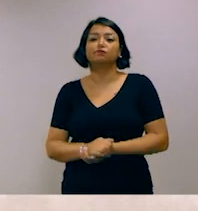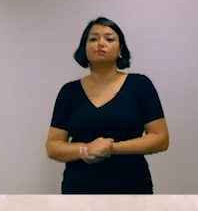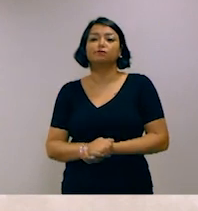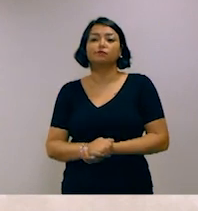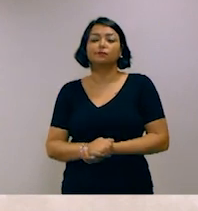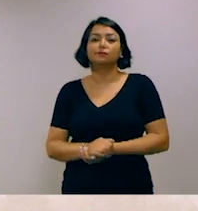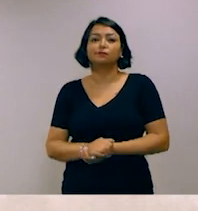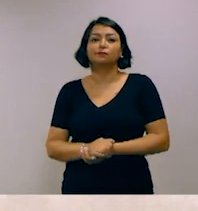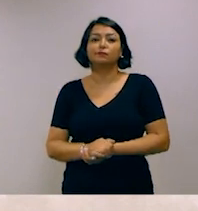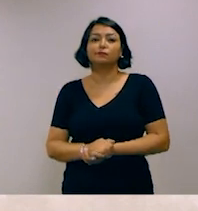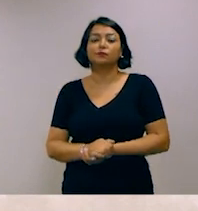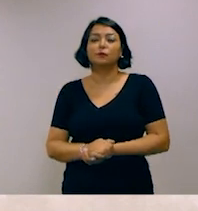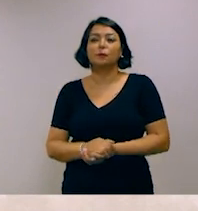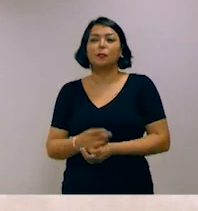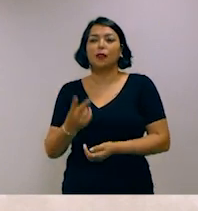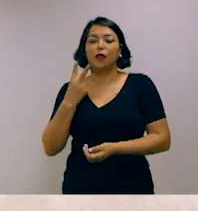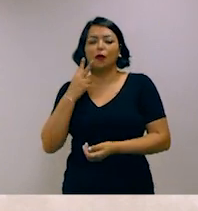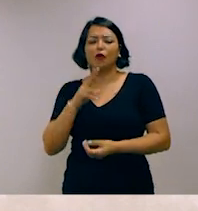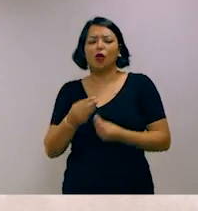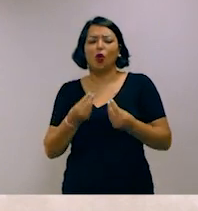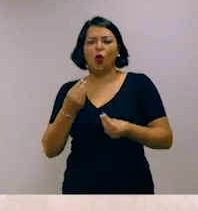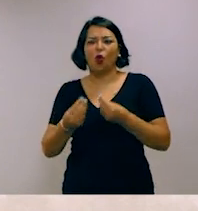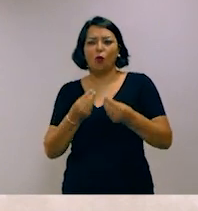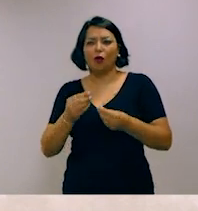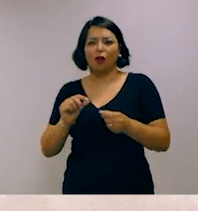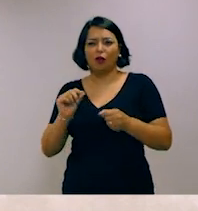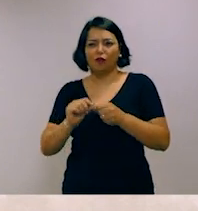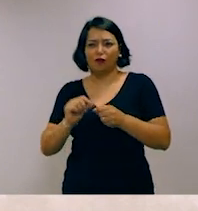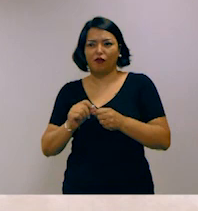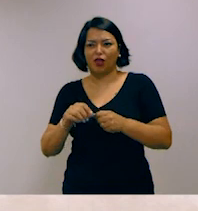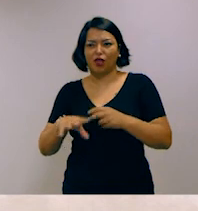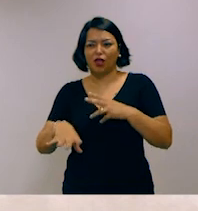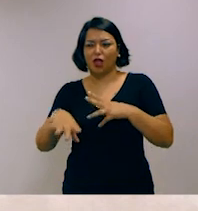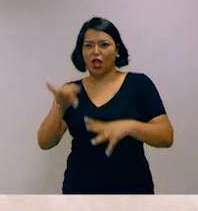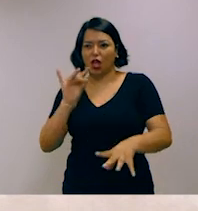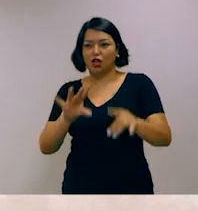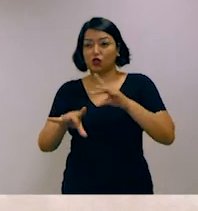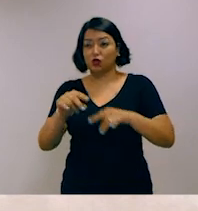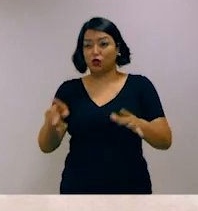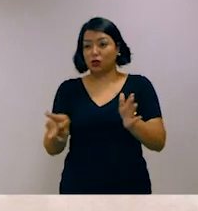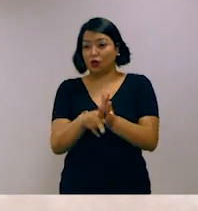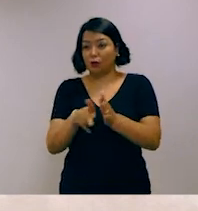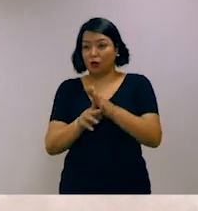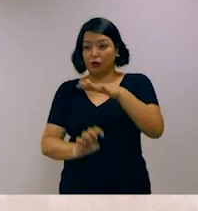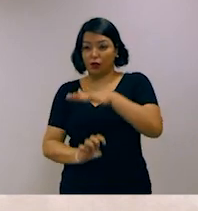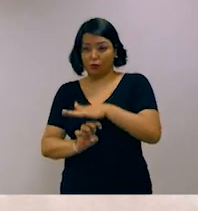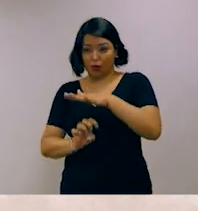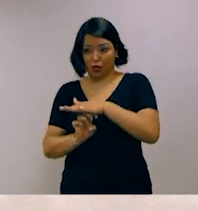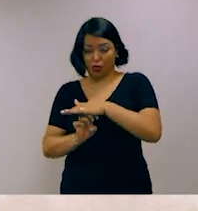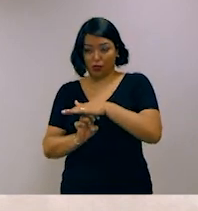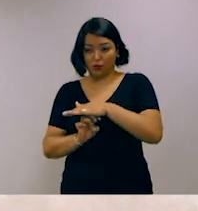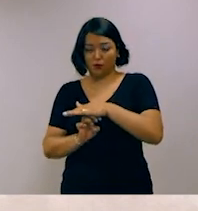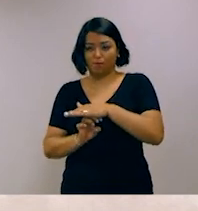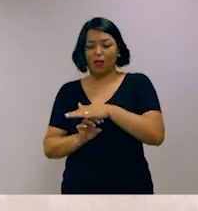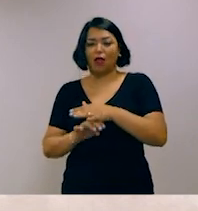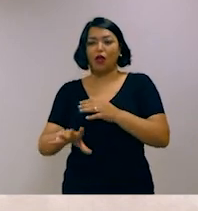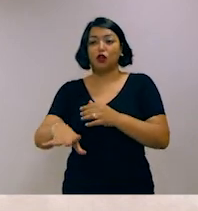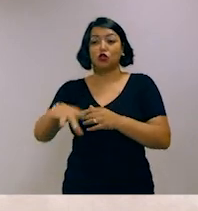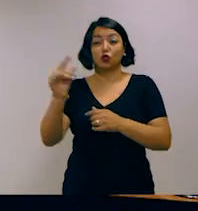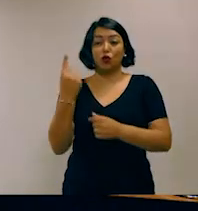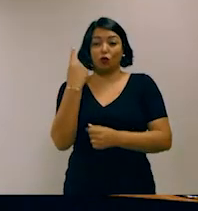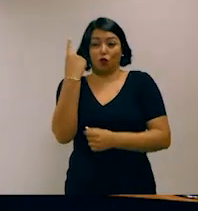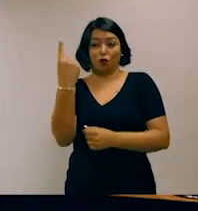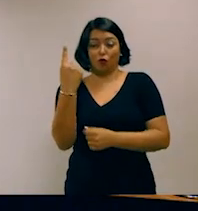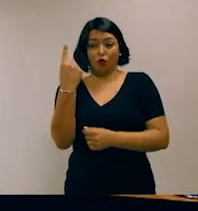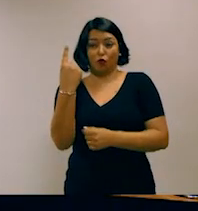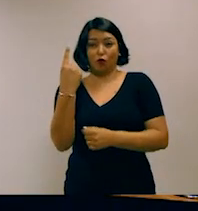to analyze what was the selection process of the agency, of the Brazilian cinema agency, and